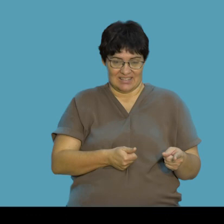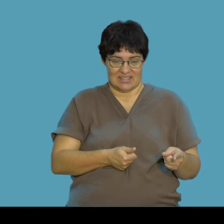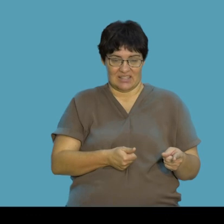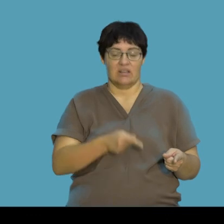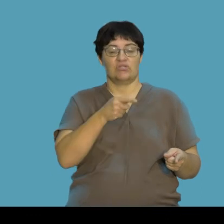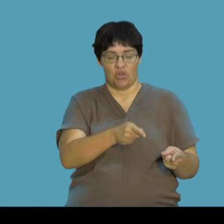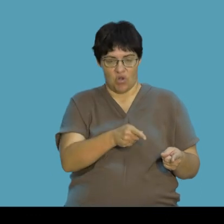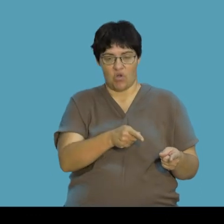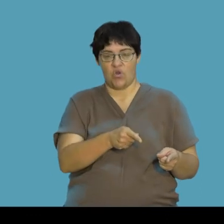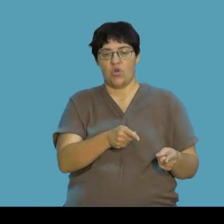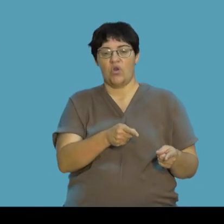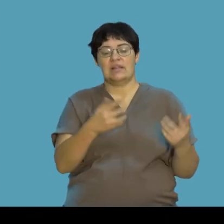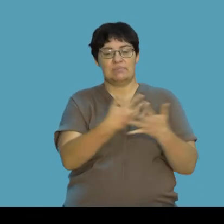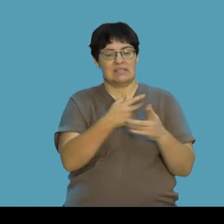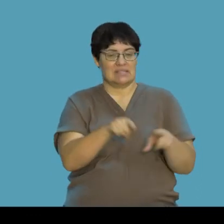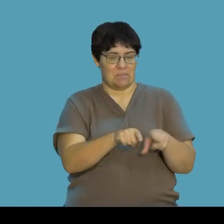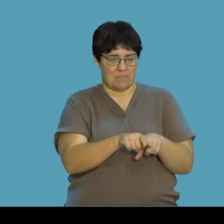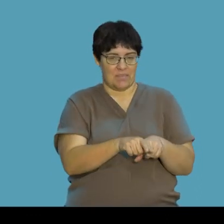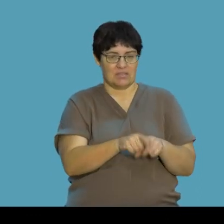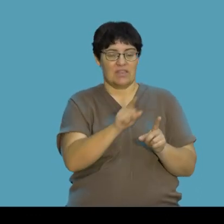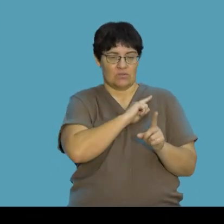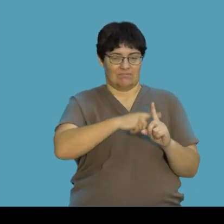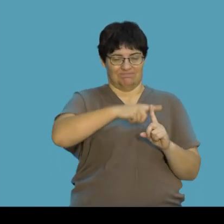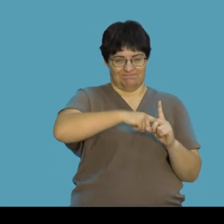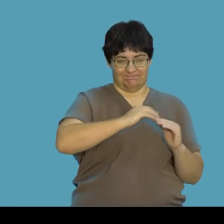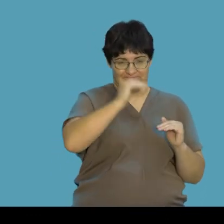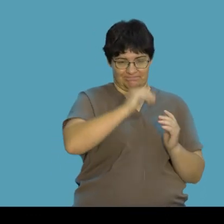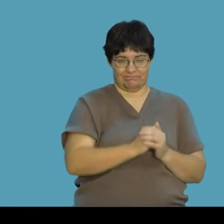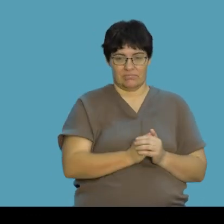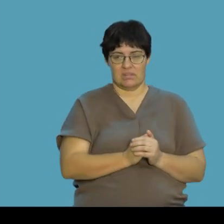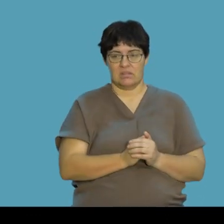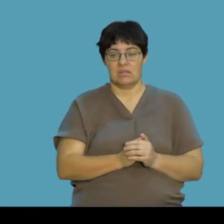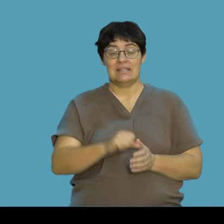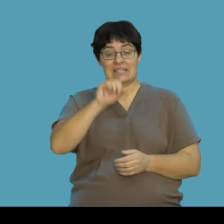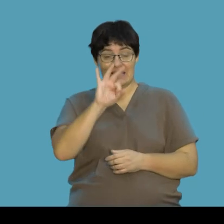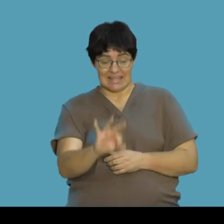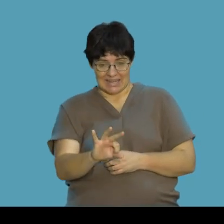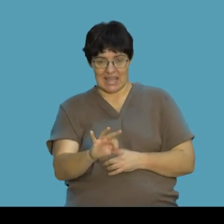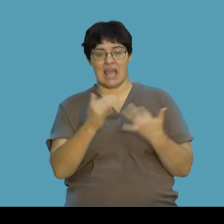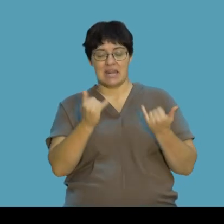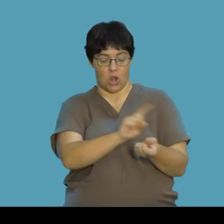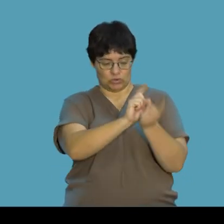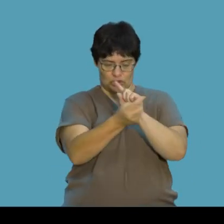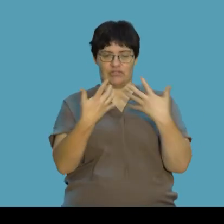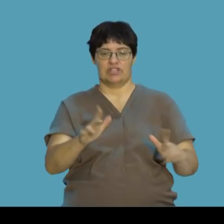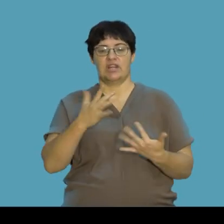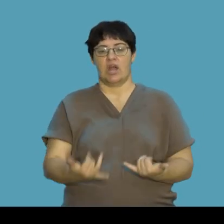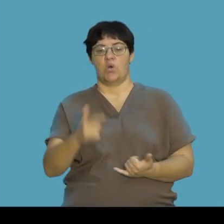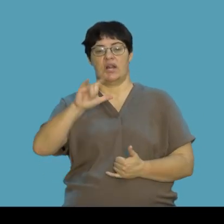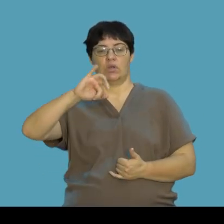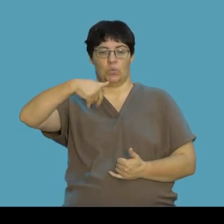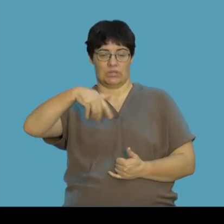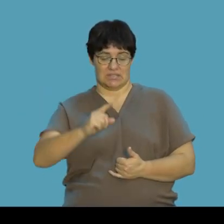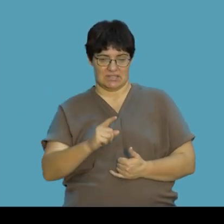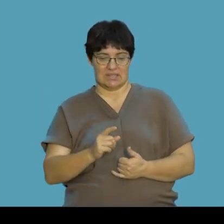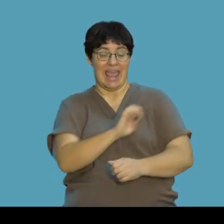same, so does the temperature during phase change. Now, at stage three, we've got a liquid which absorbs more energy, and the